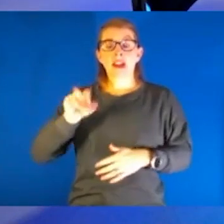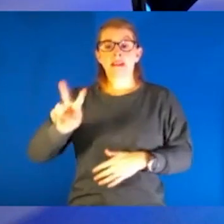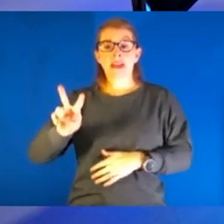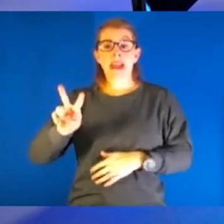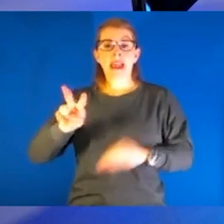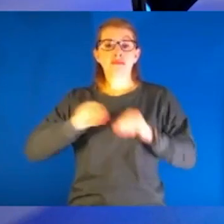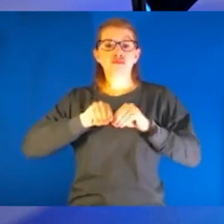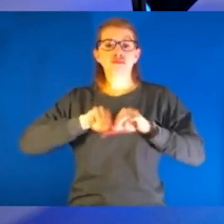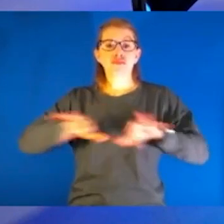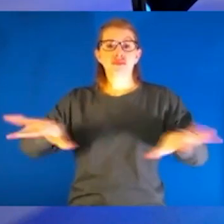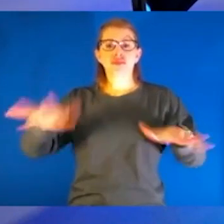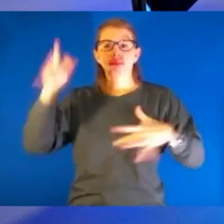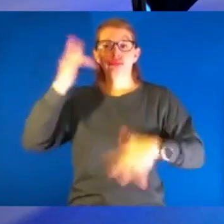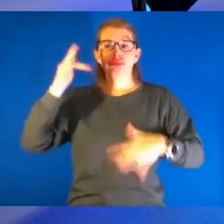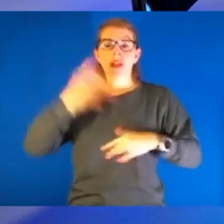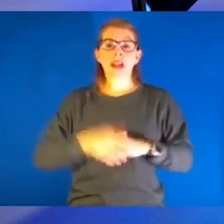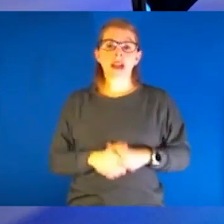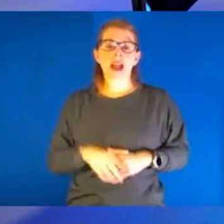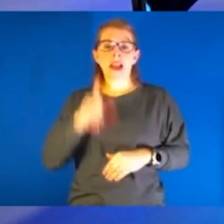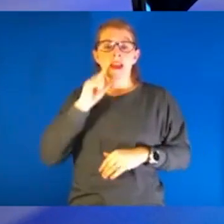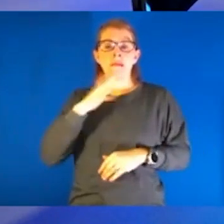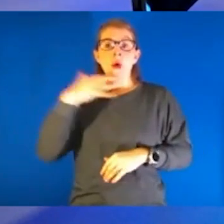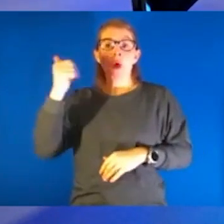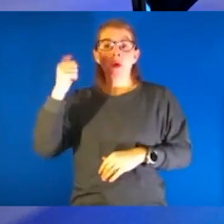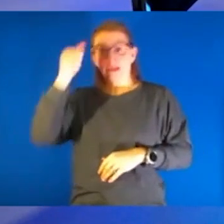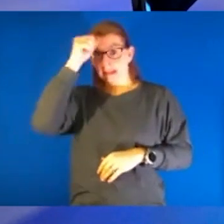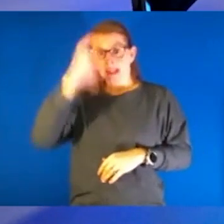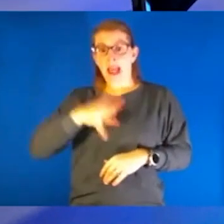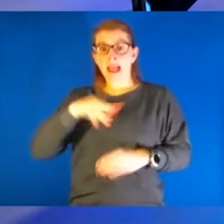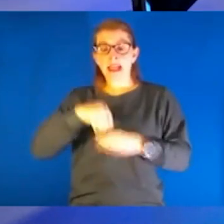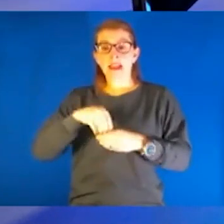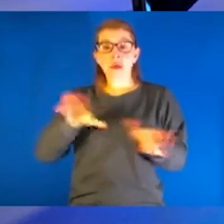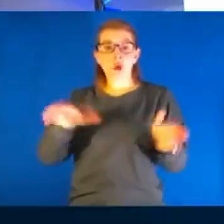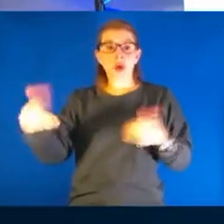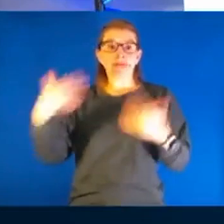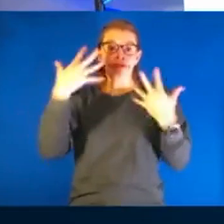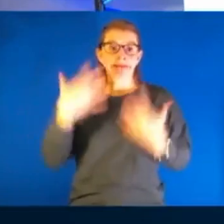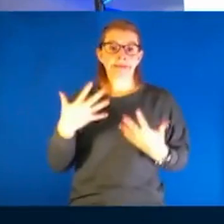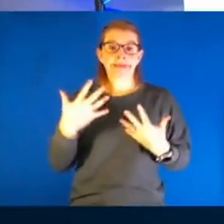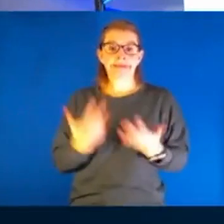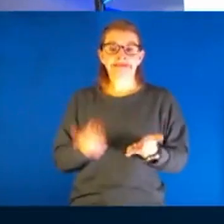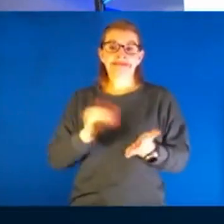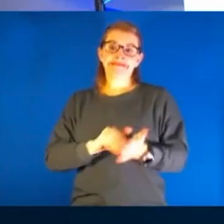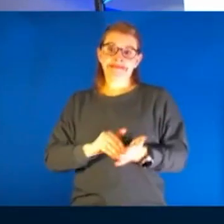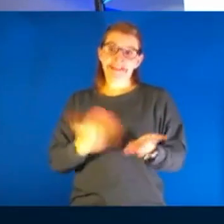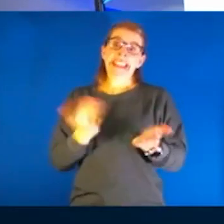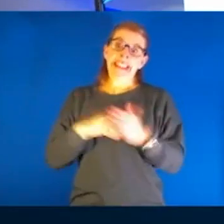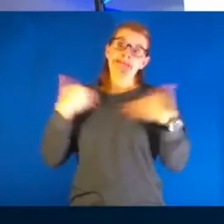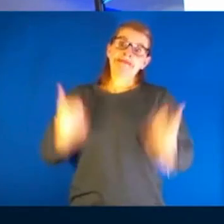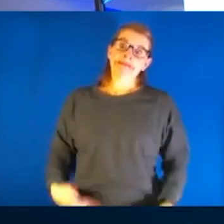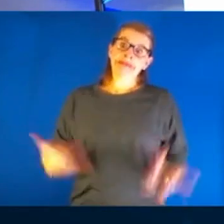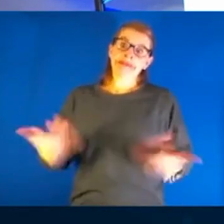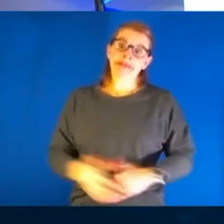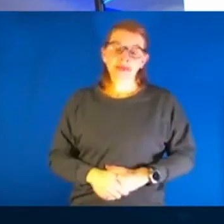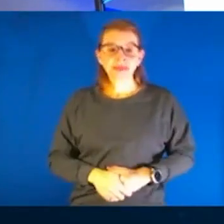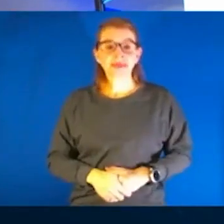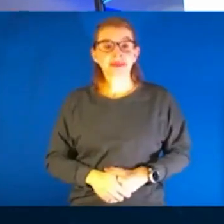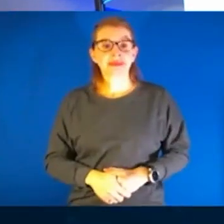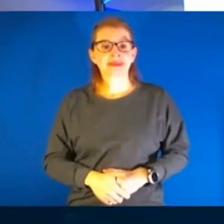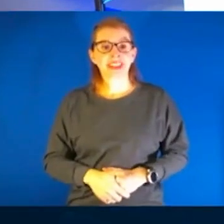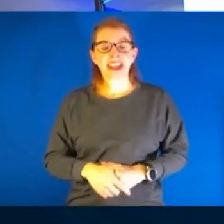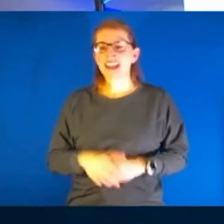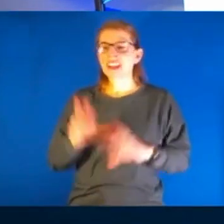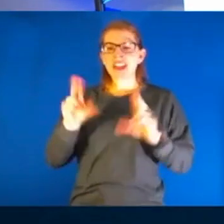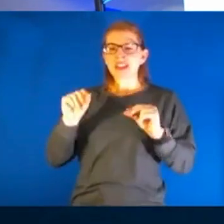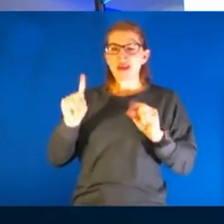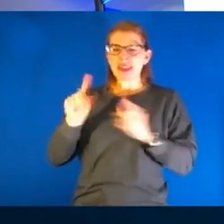I think I'm the oldest guy in the room, unfortunately, yet again. And so who's counting? Who's counting? So